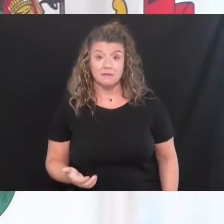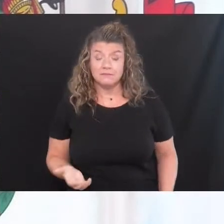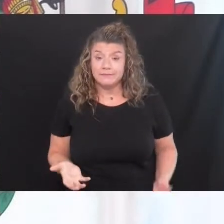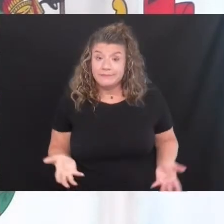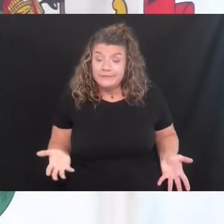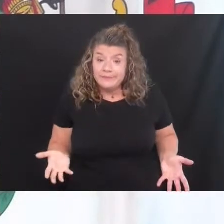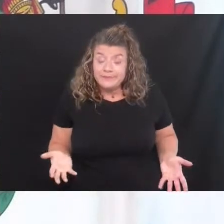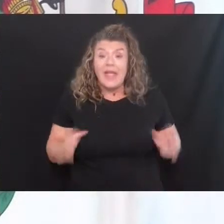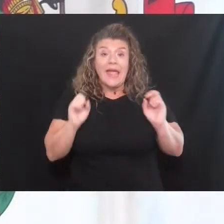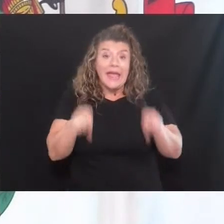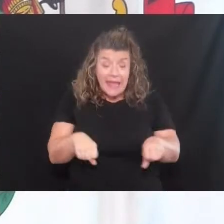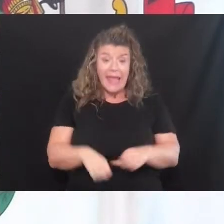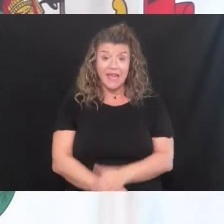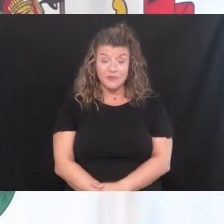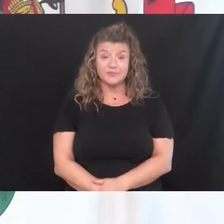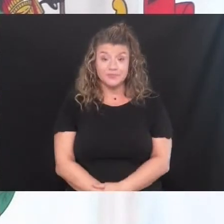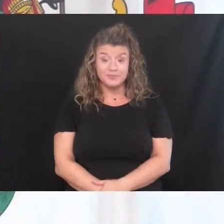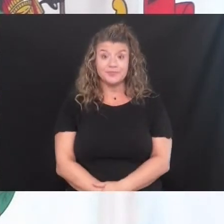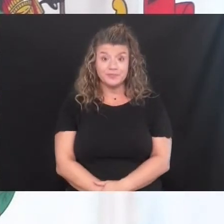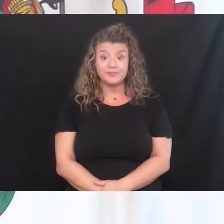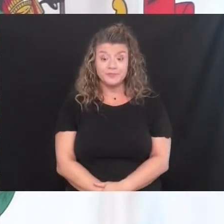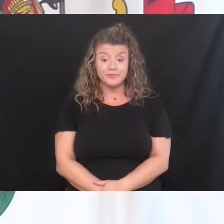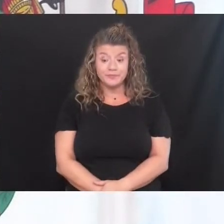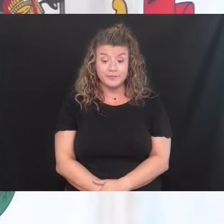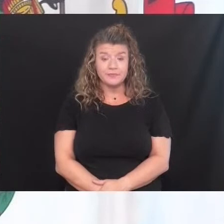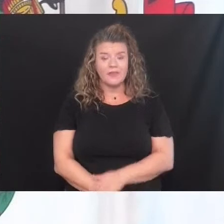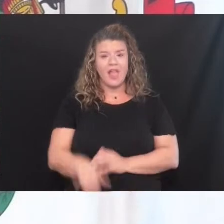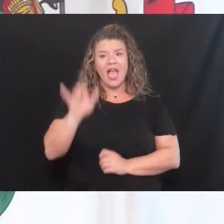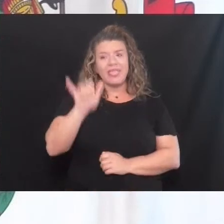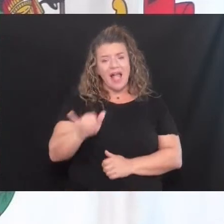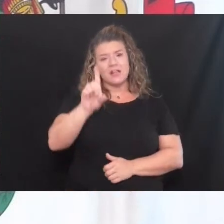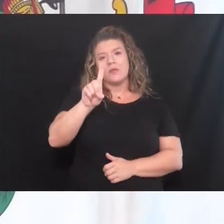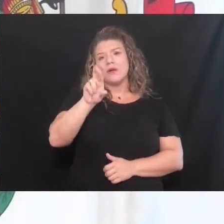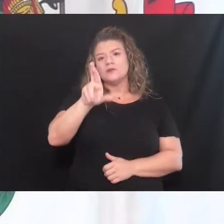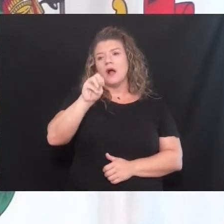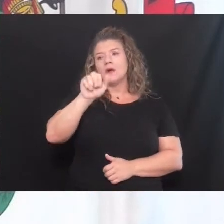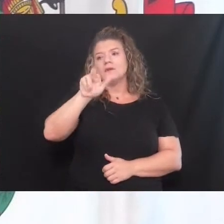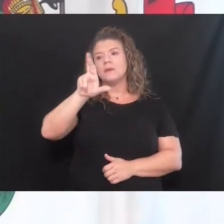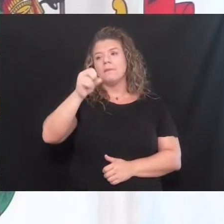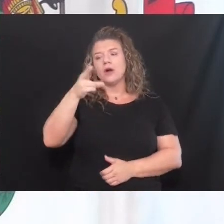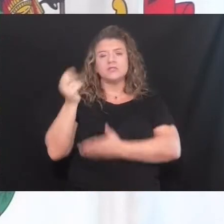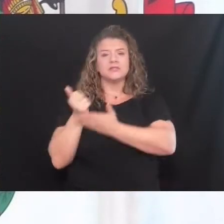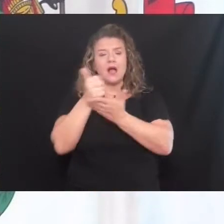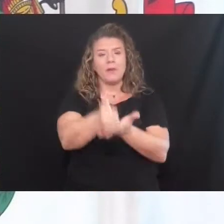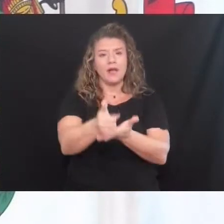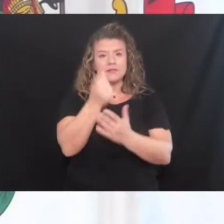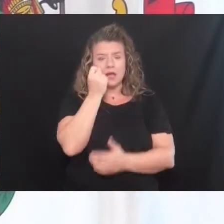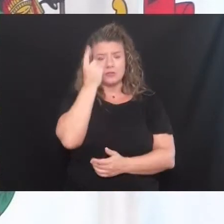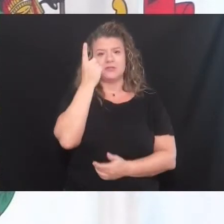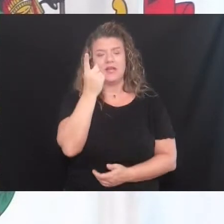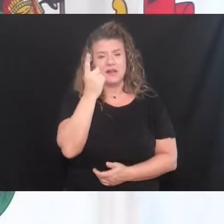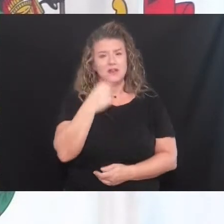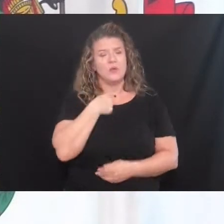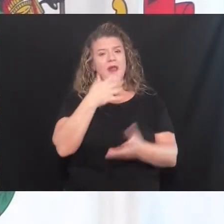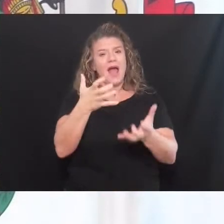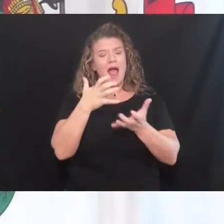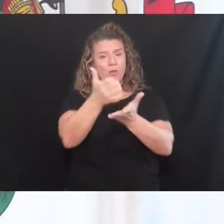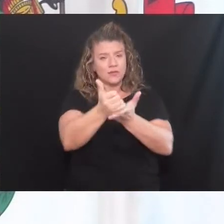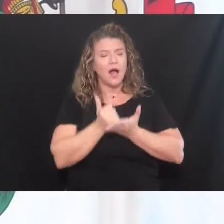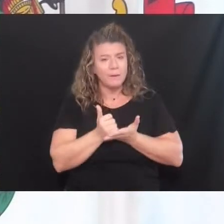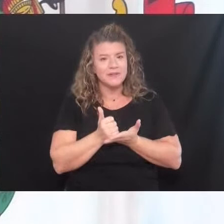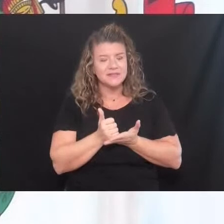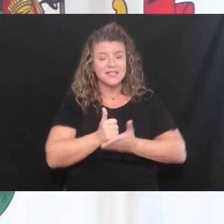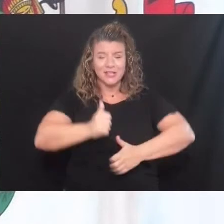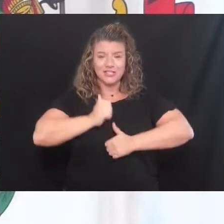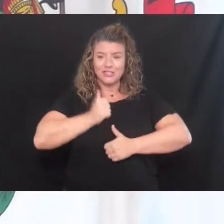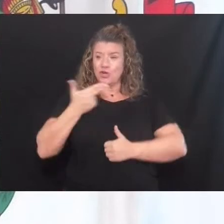just plain can. That's what Dr. Marsh is trying to help us with. That's what I'm trying to help us with. General